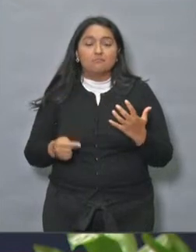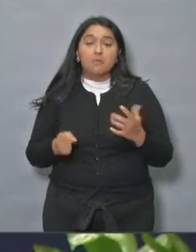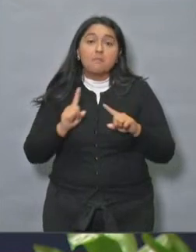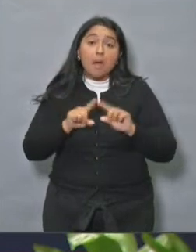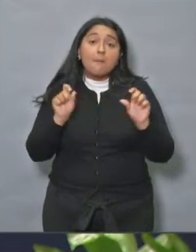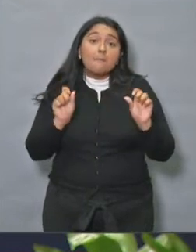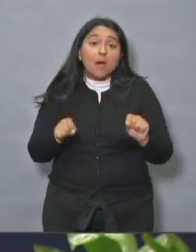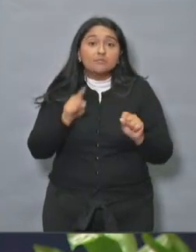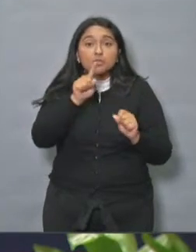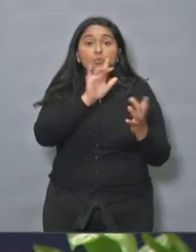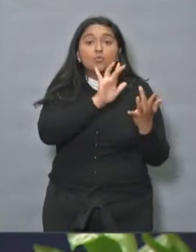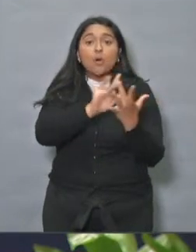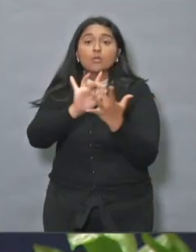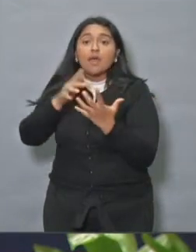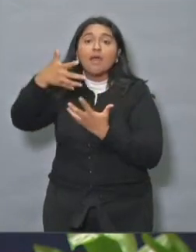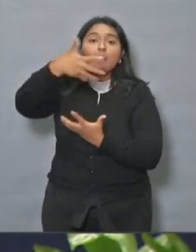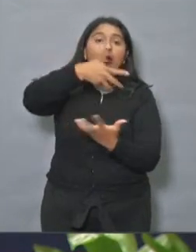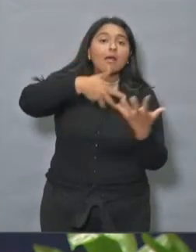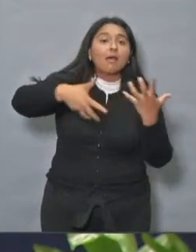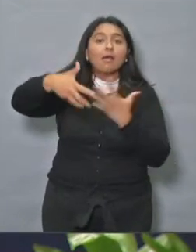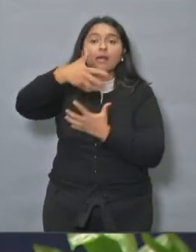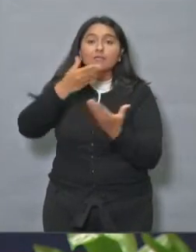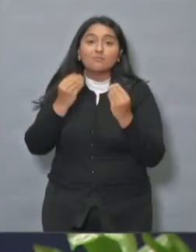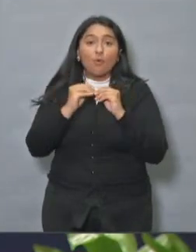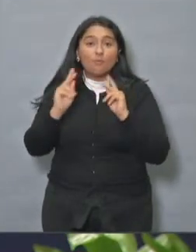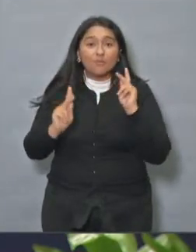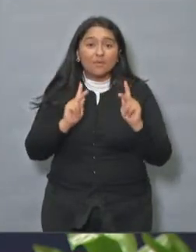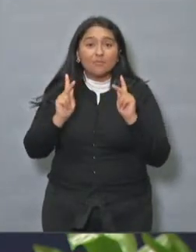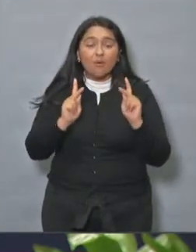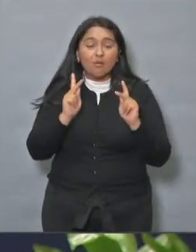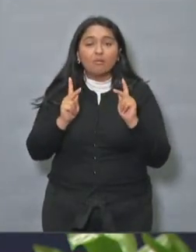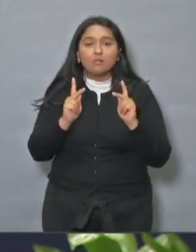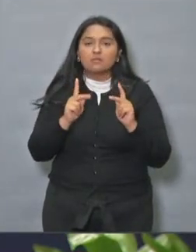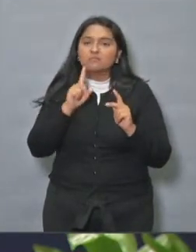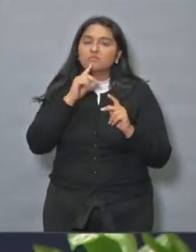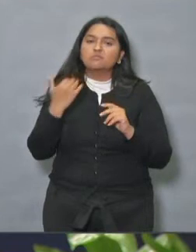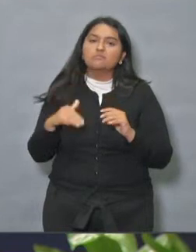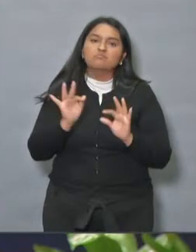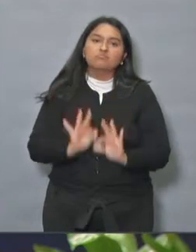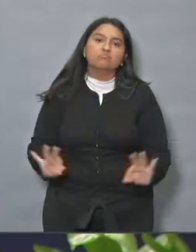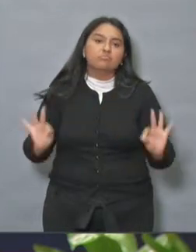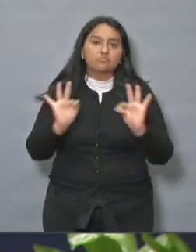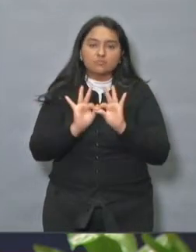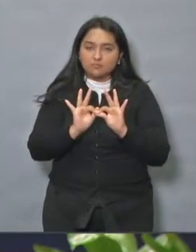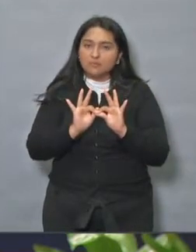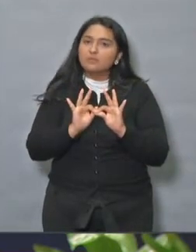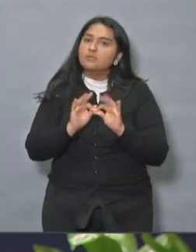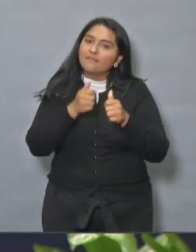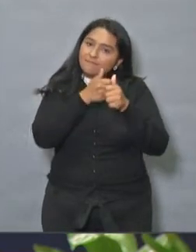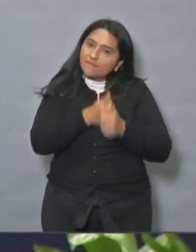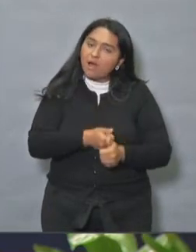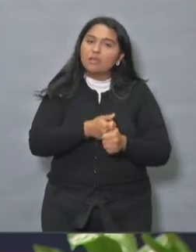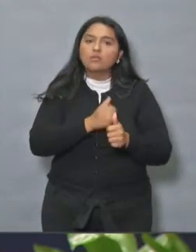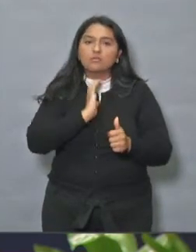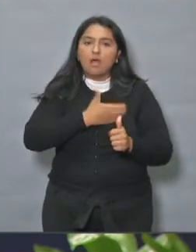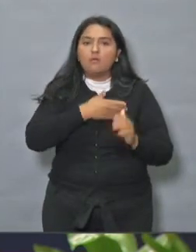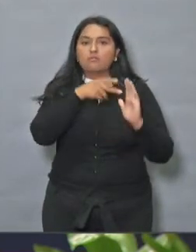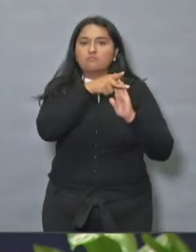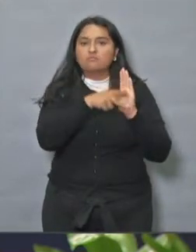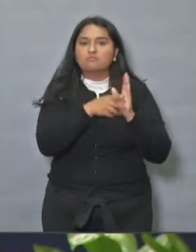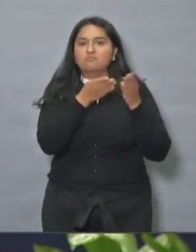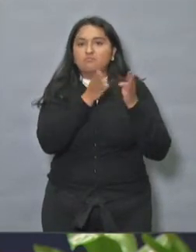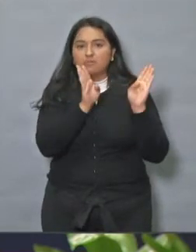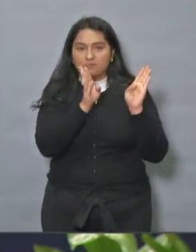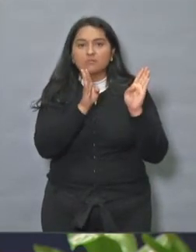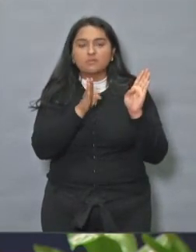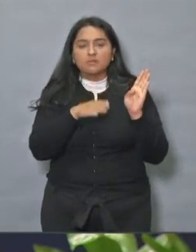contact with 1 or more people throughout your normal day, it's critical to keep using those basic public health interventions and measures that we've talked